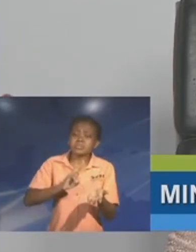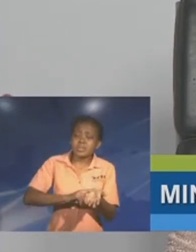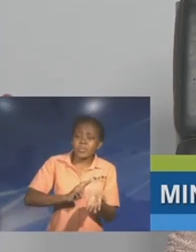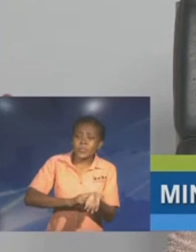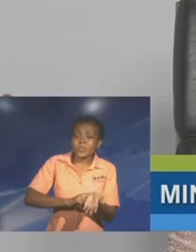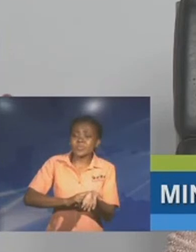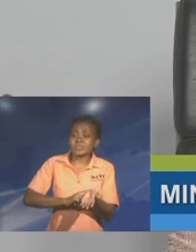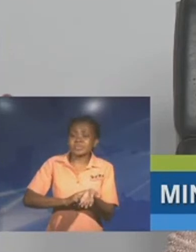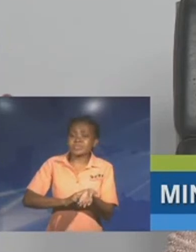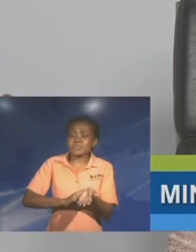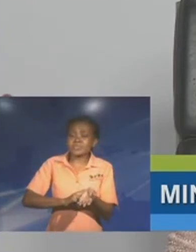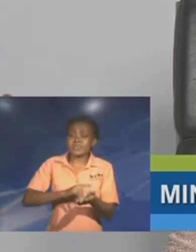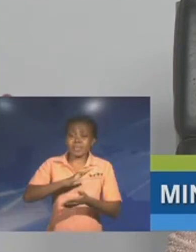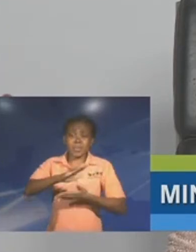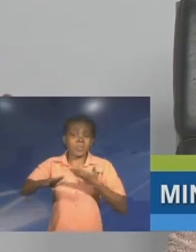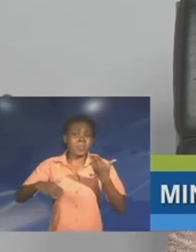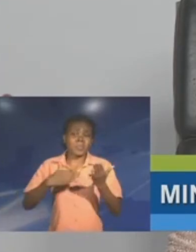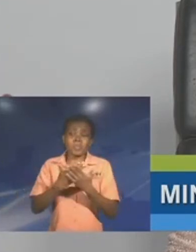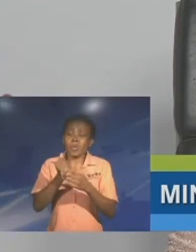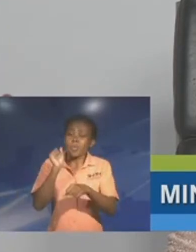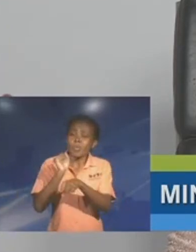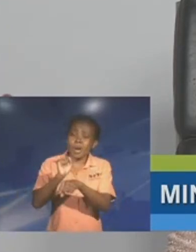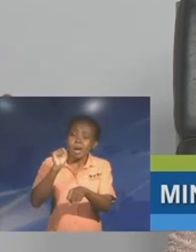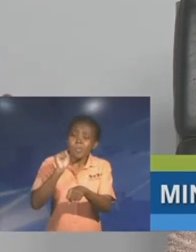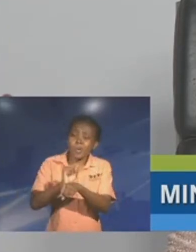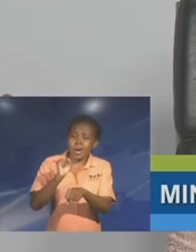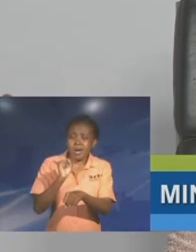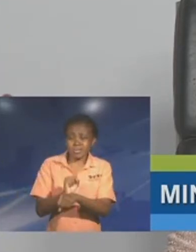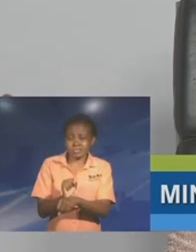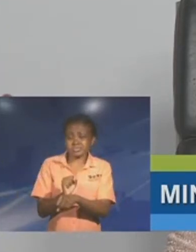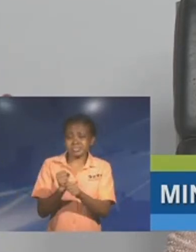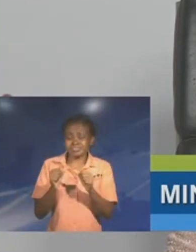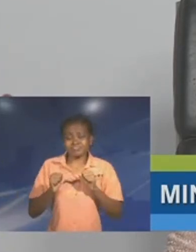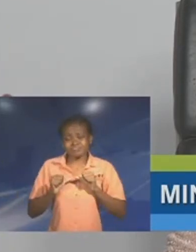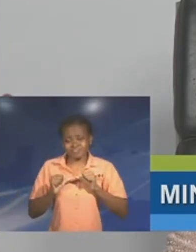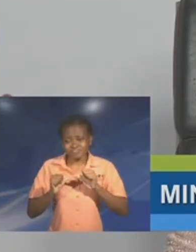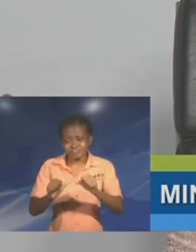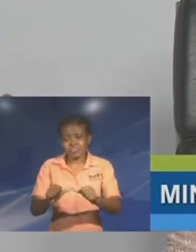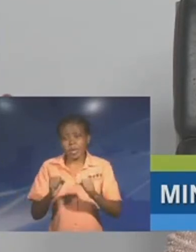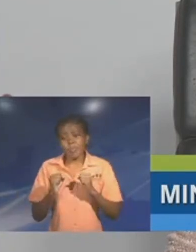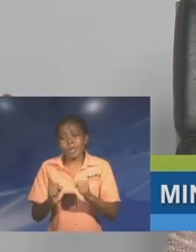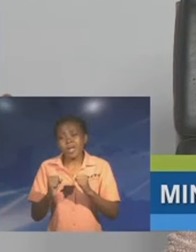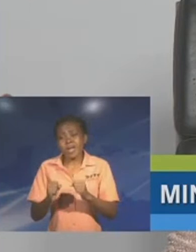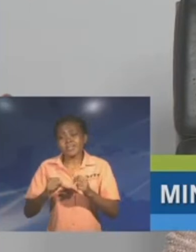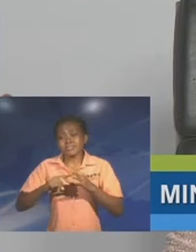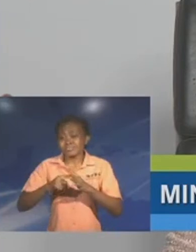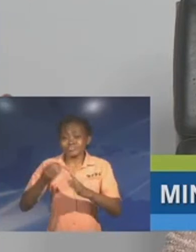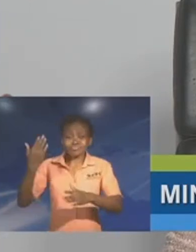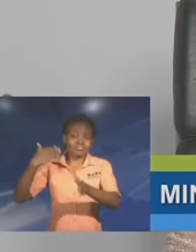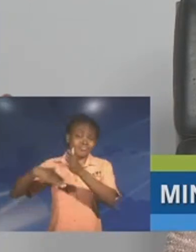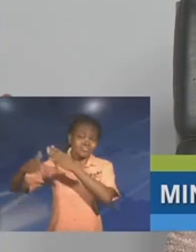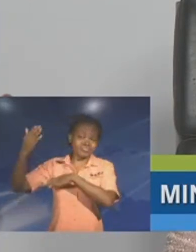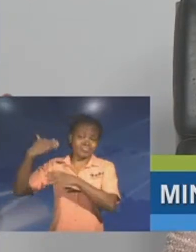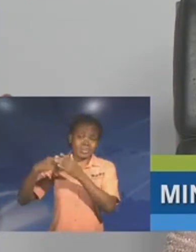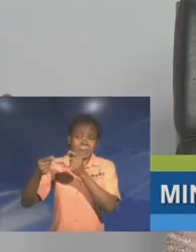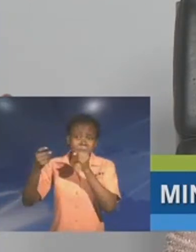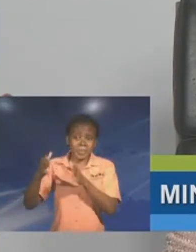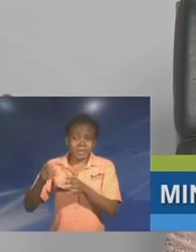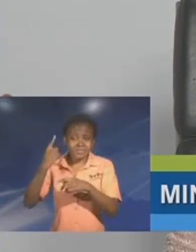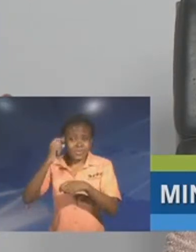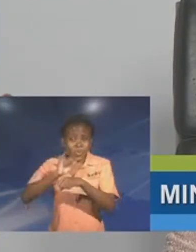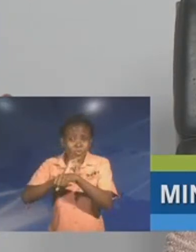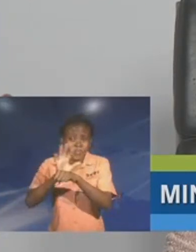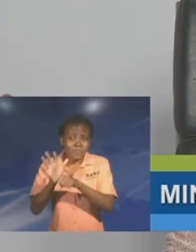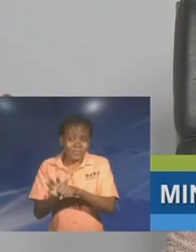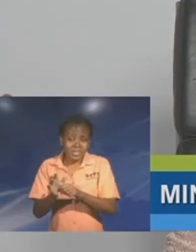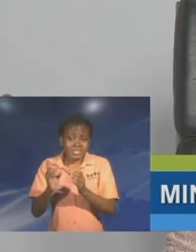been working diligently, selflessly and continuously since we started to prepare for the COVID-19 pandemic in